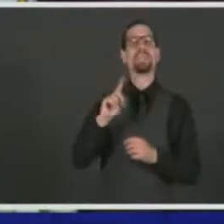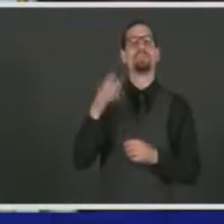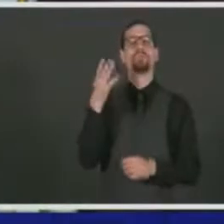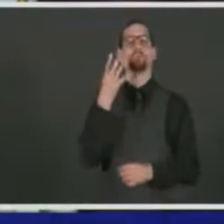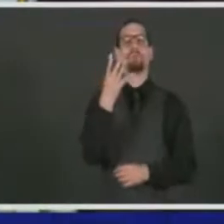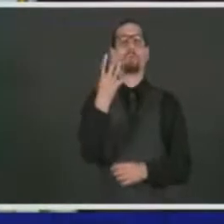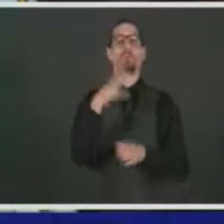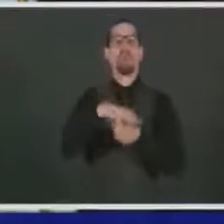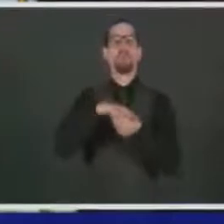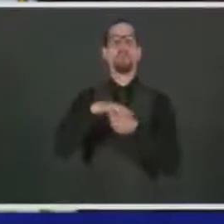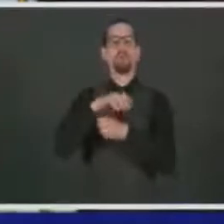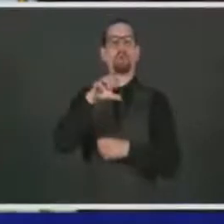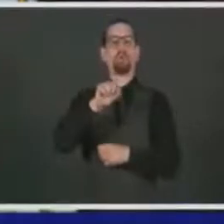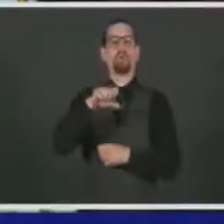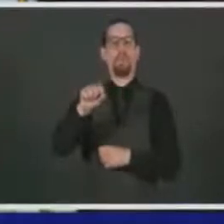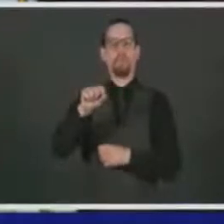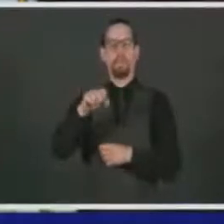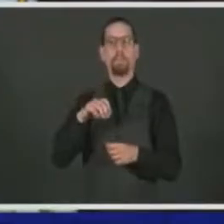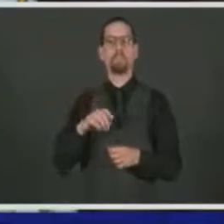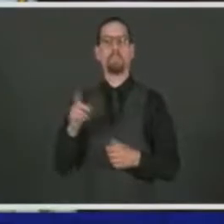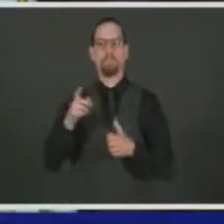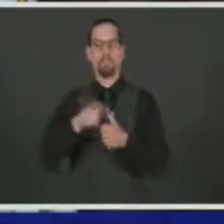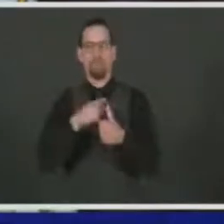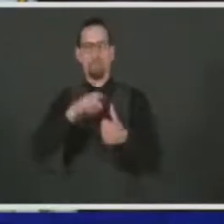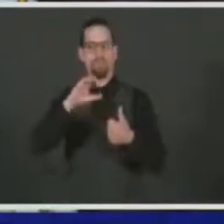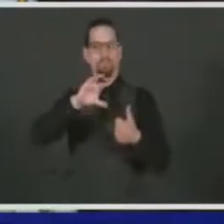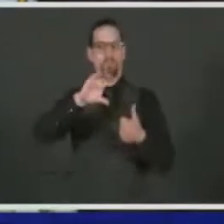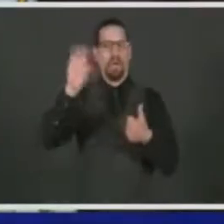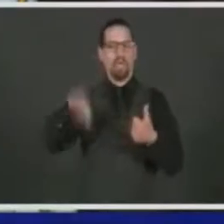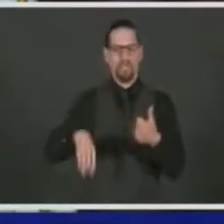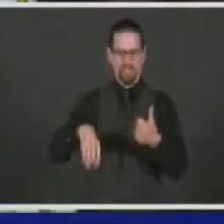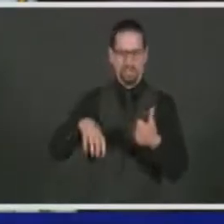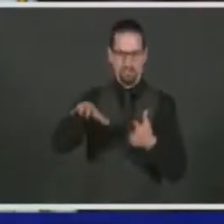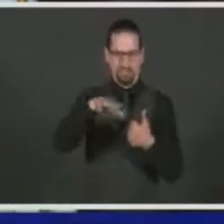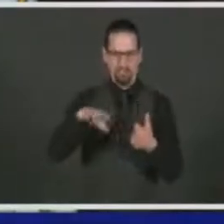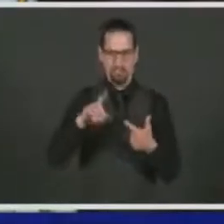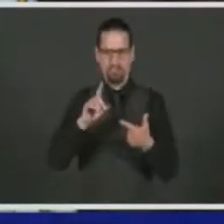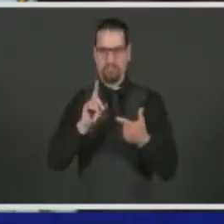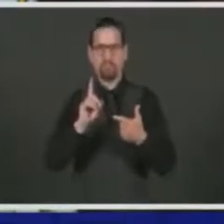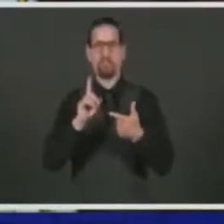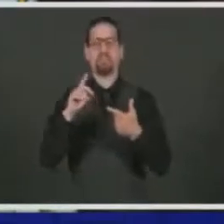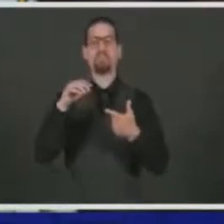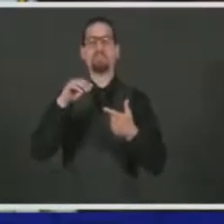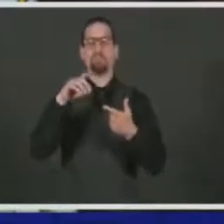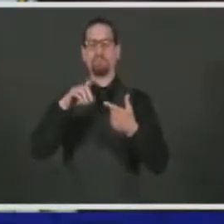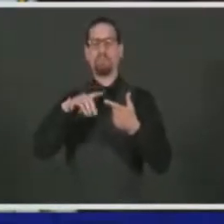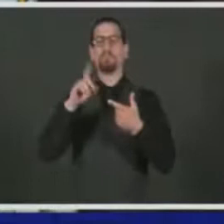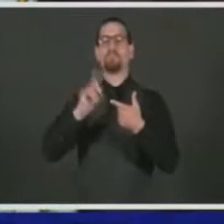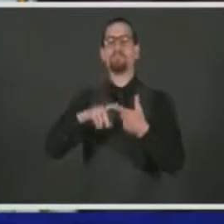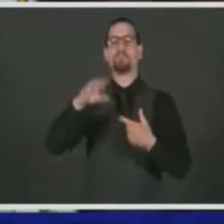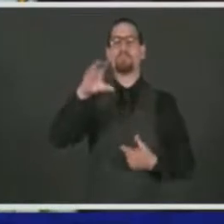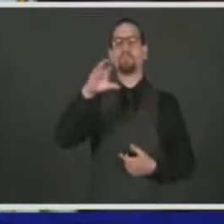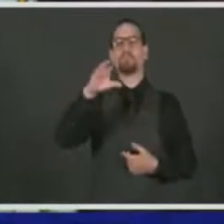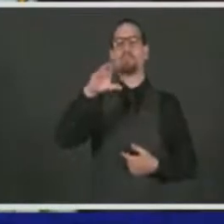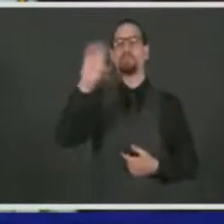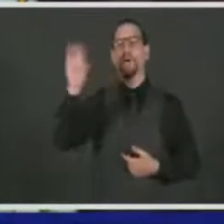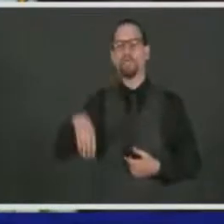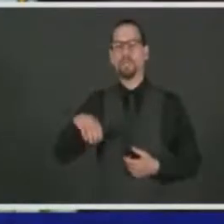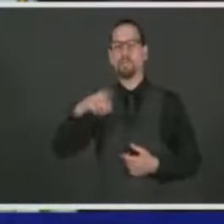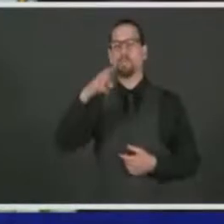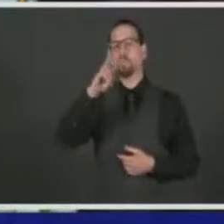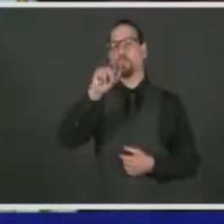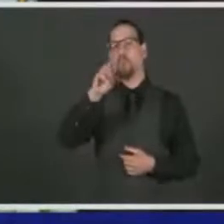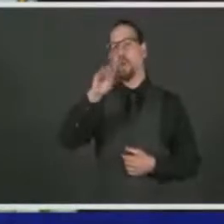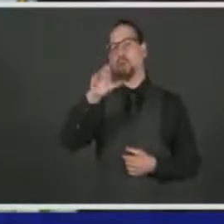These locations are in Cranston, Pawtucket, and the two stop and shops